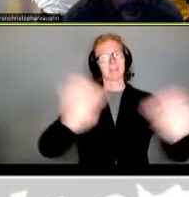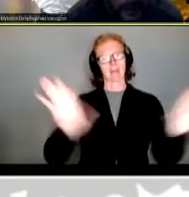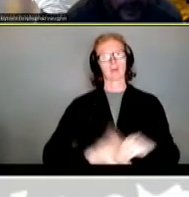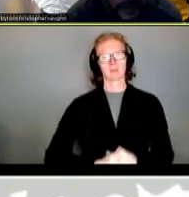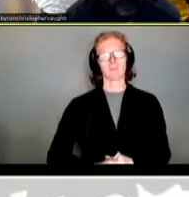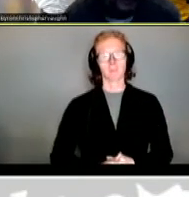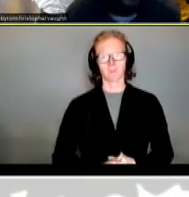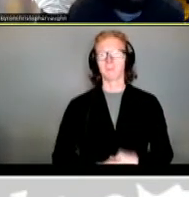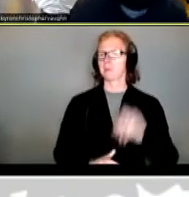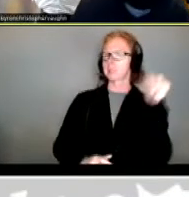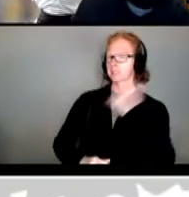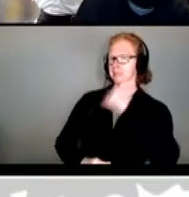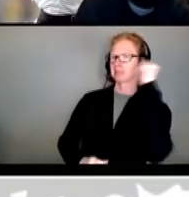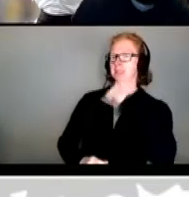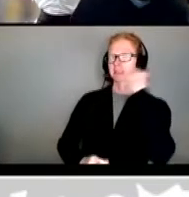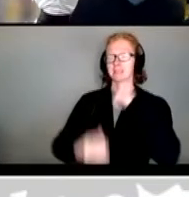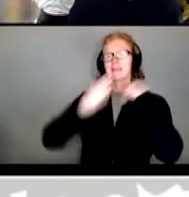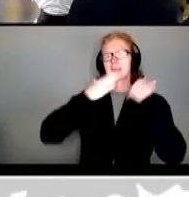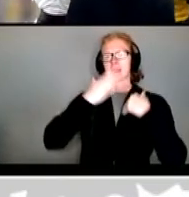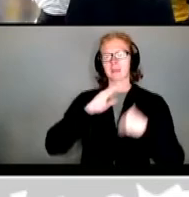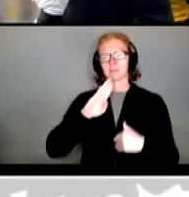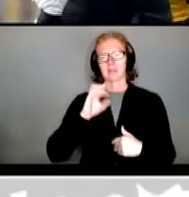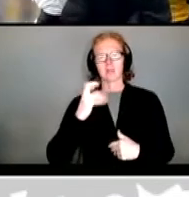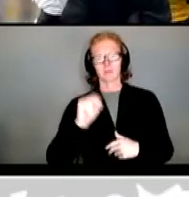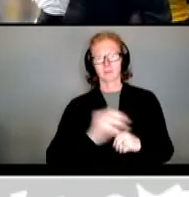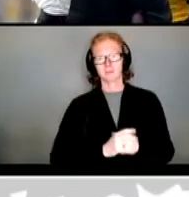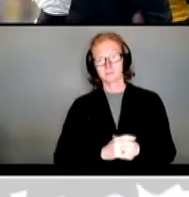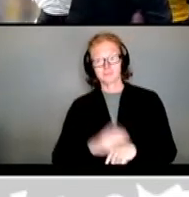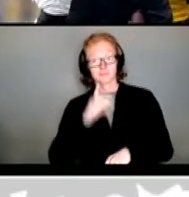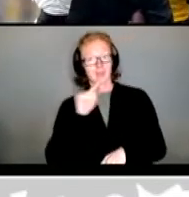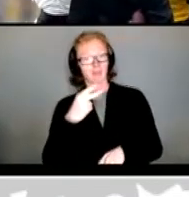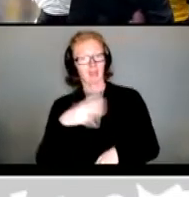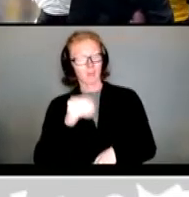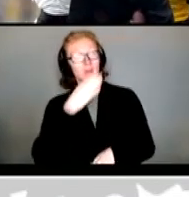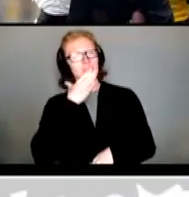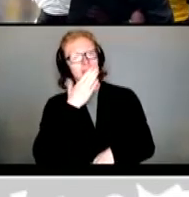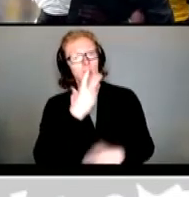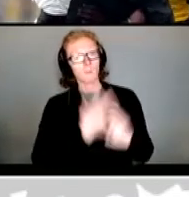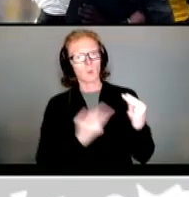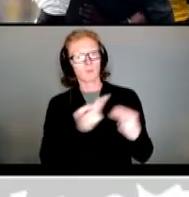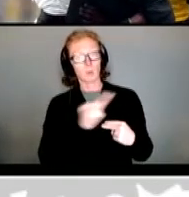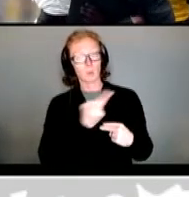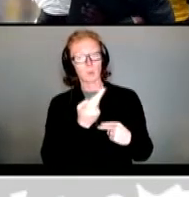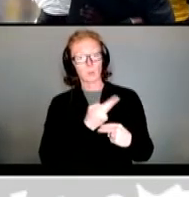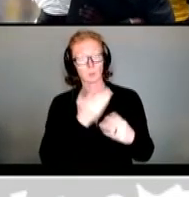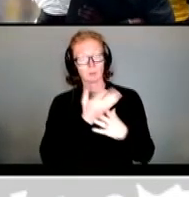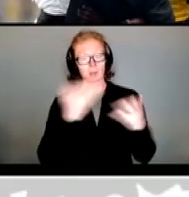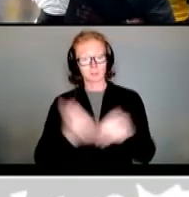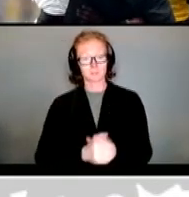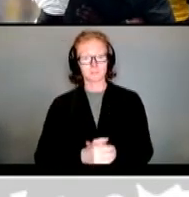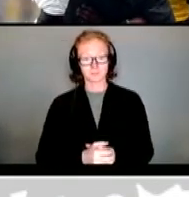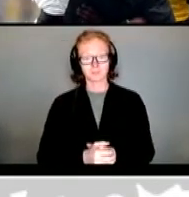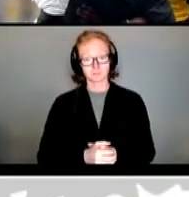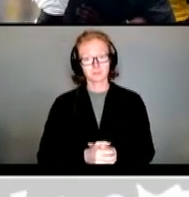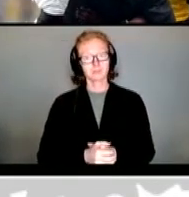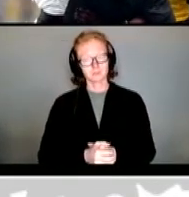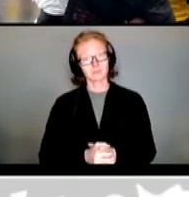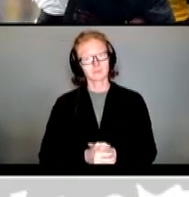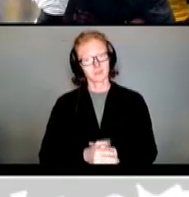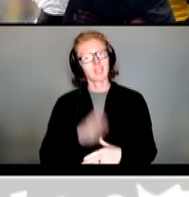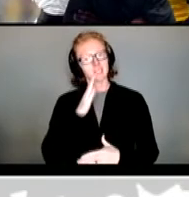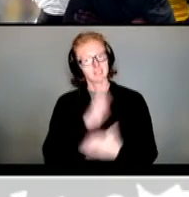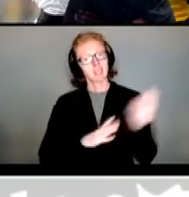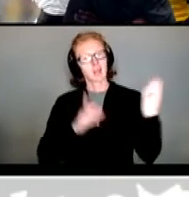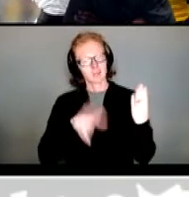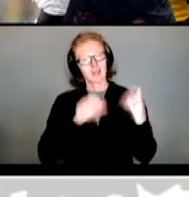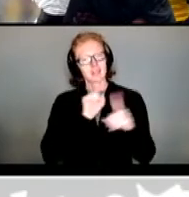Yes. Thank you, Byron. I appreciate that, Amy and Byron. Thank you very much. And there has been some of those, right?